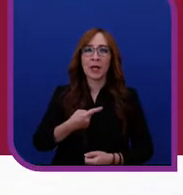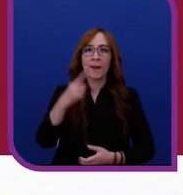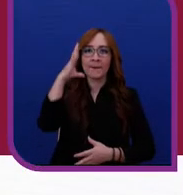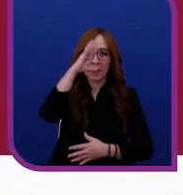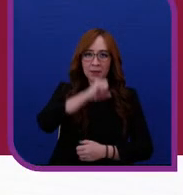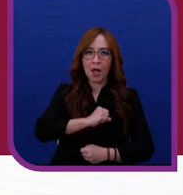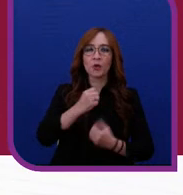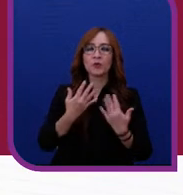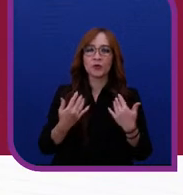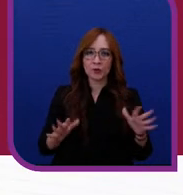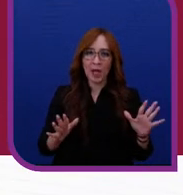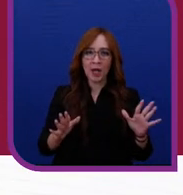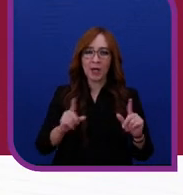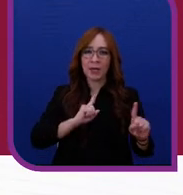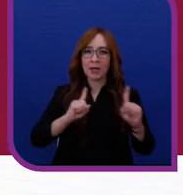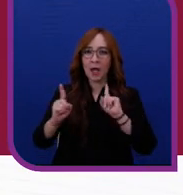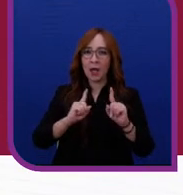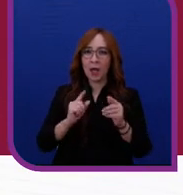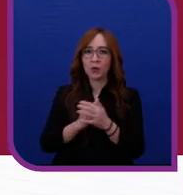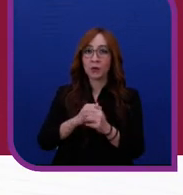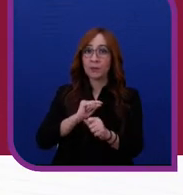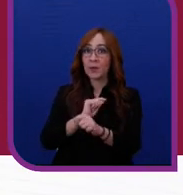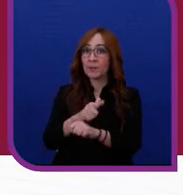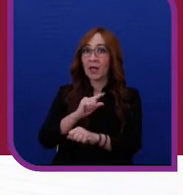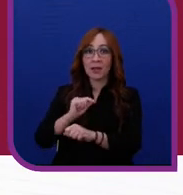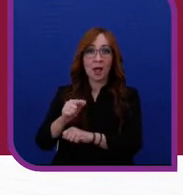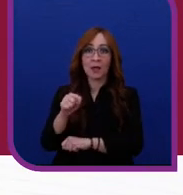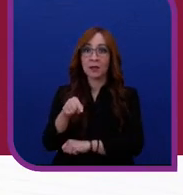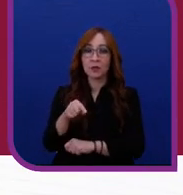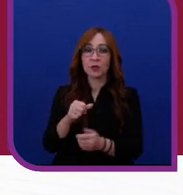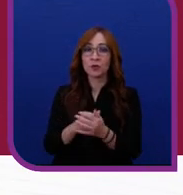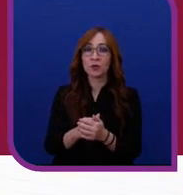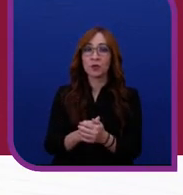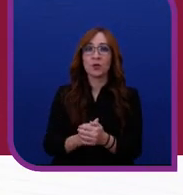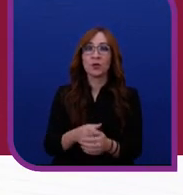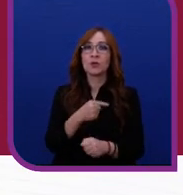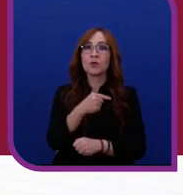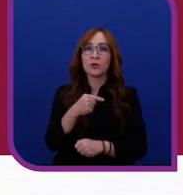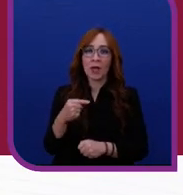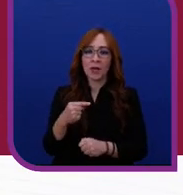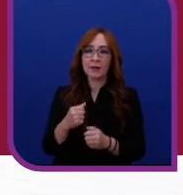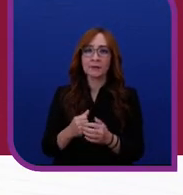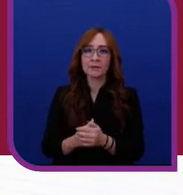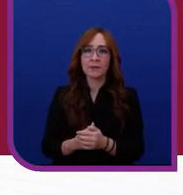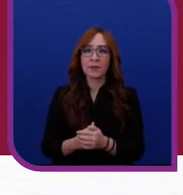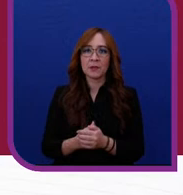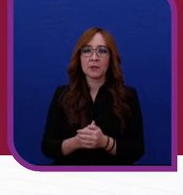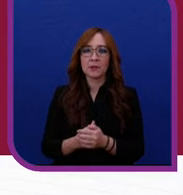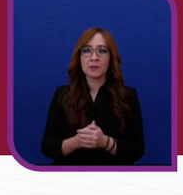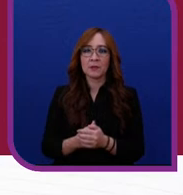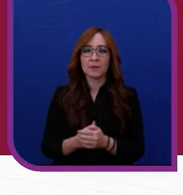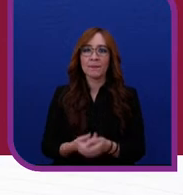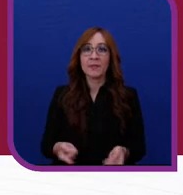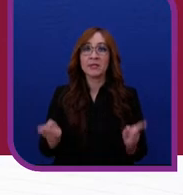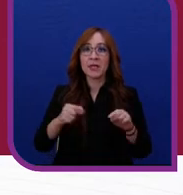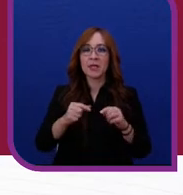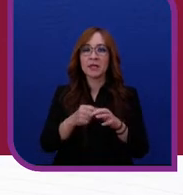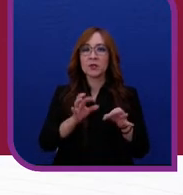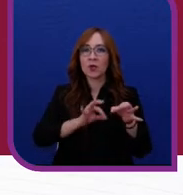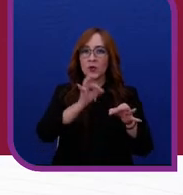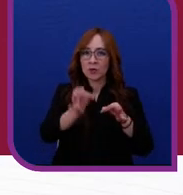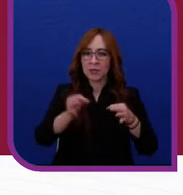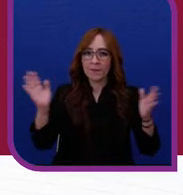financing is not enough for a solution for infrastructure development We also need